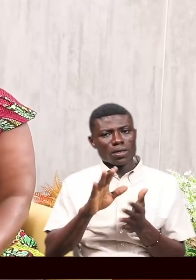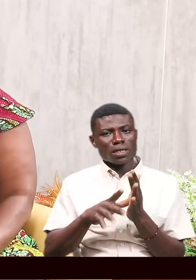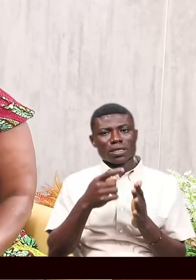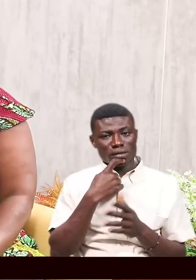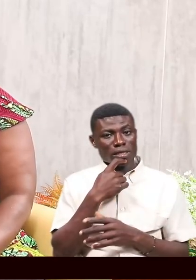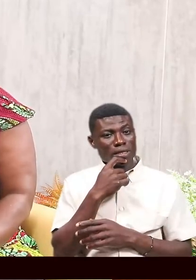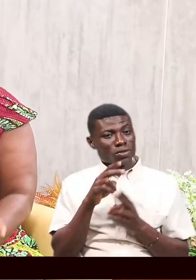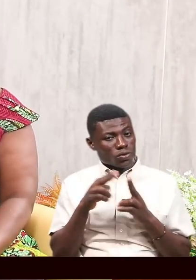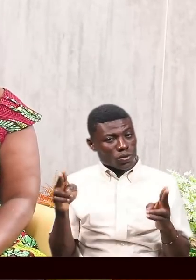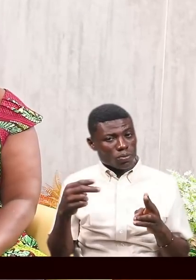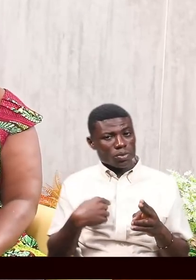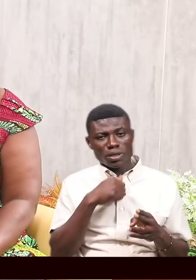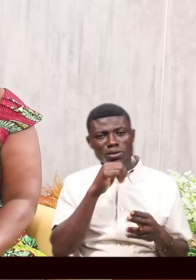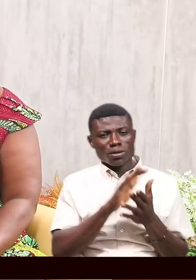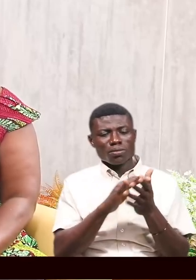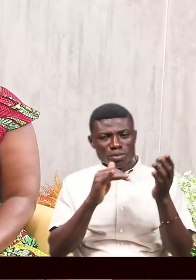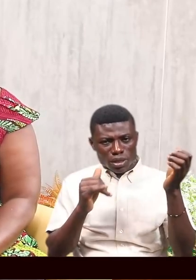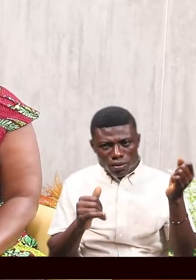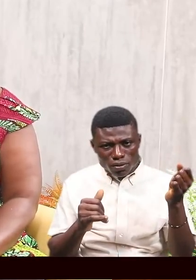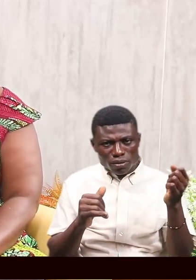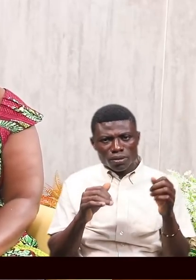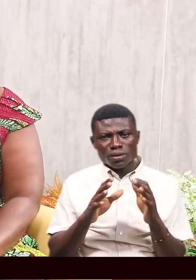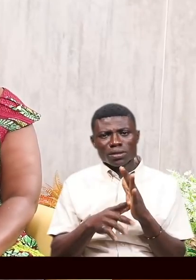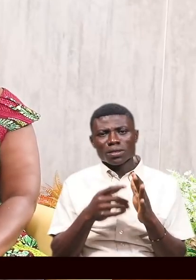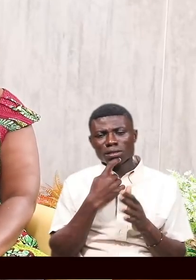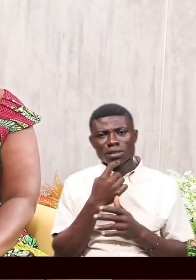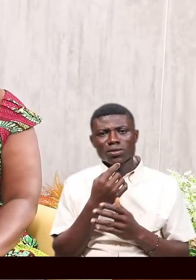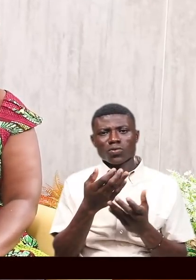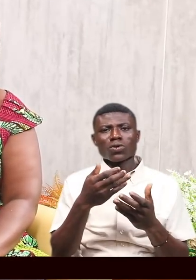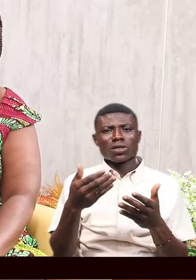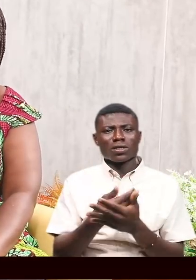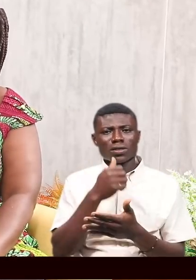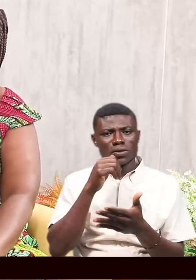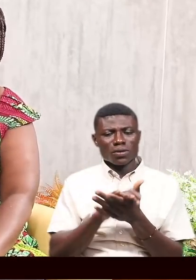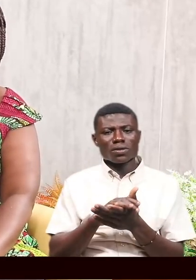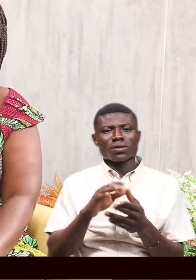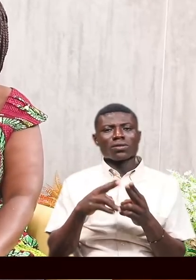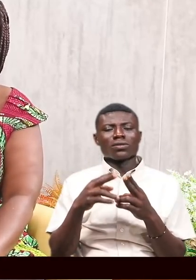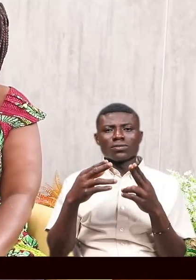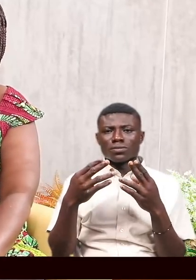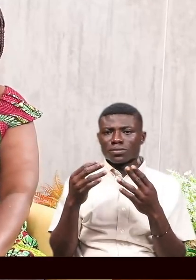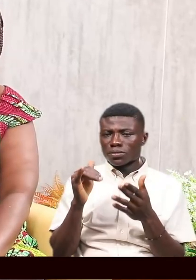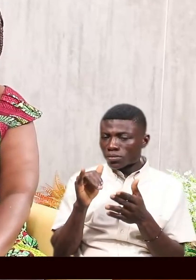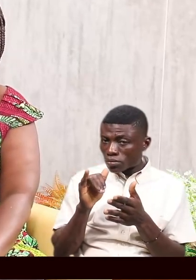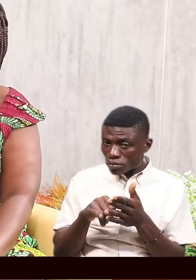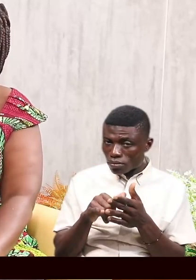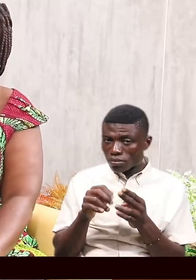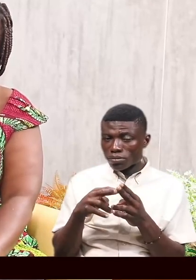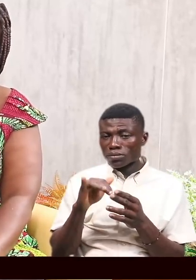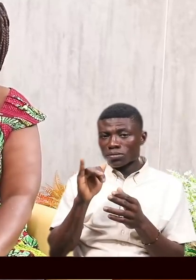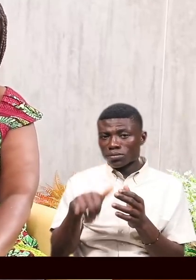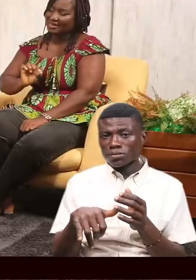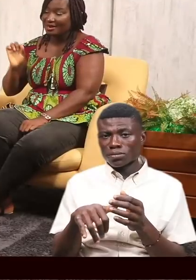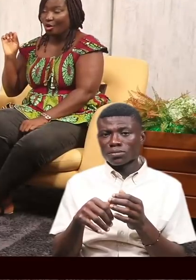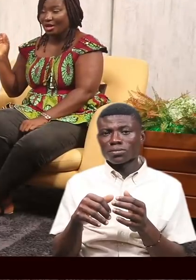sa manye ni ano se an opo yere fofo enti eno no